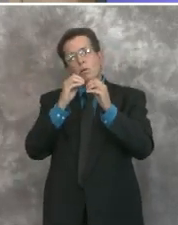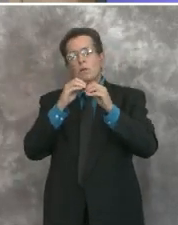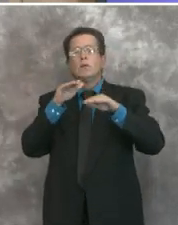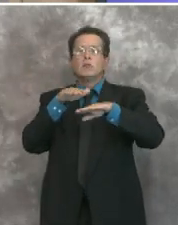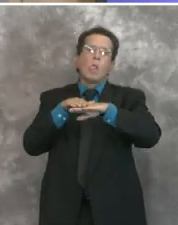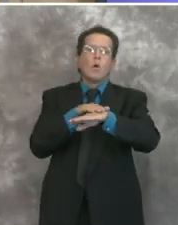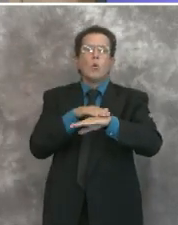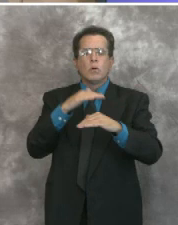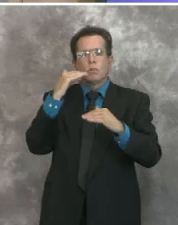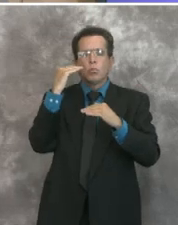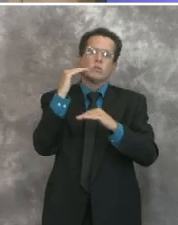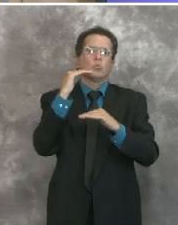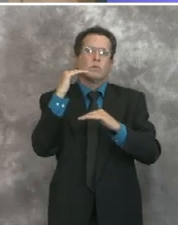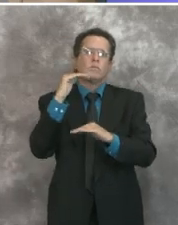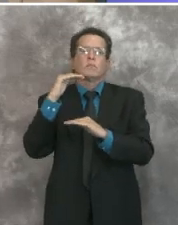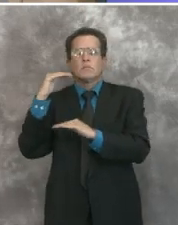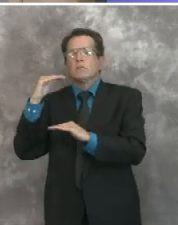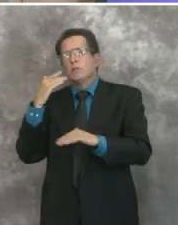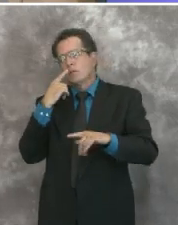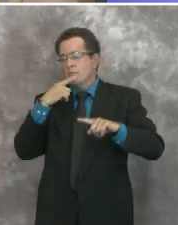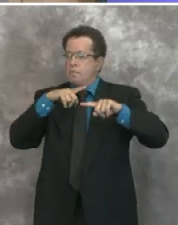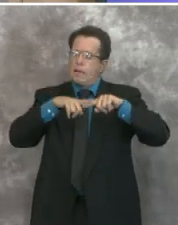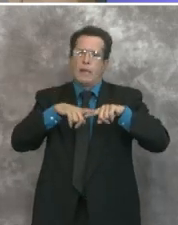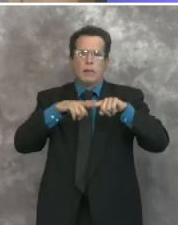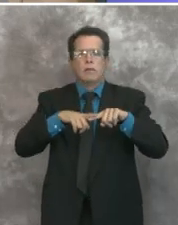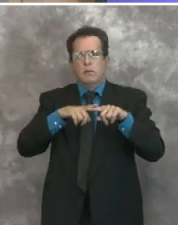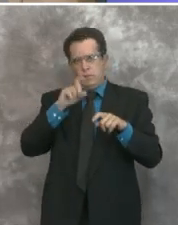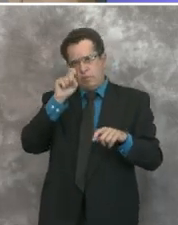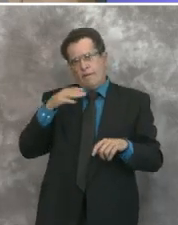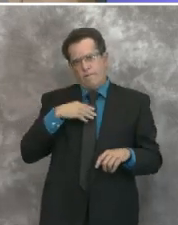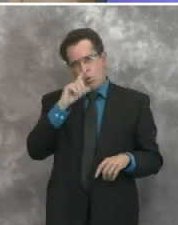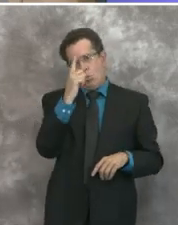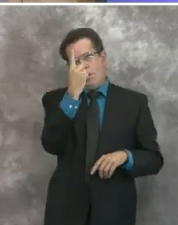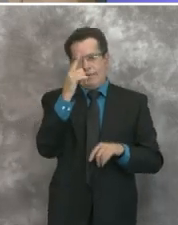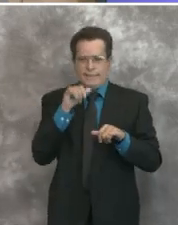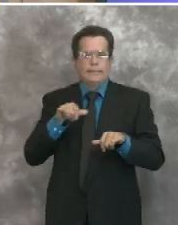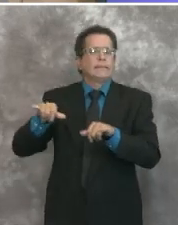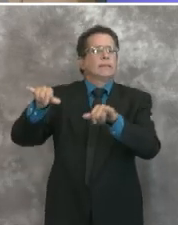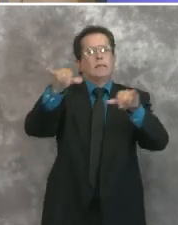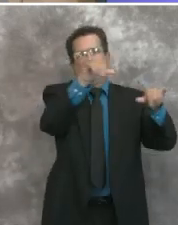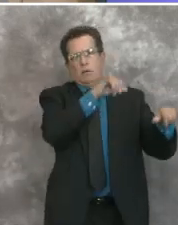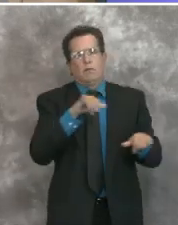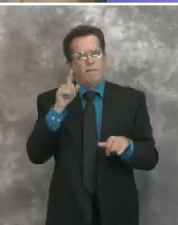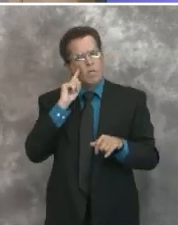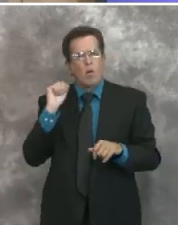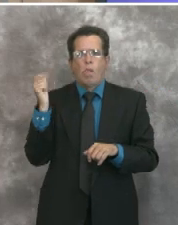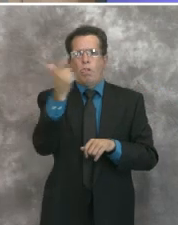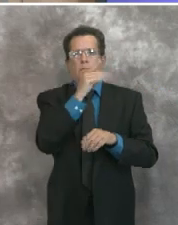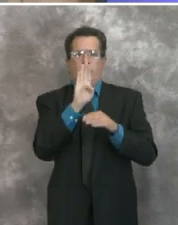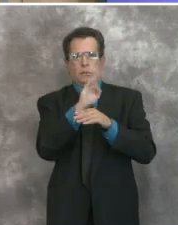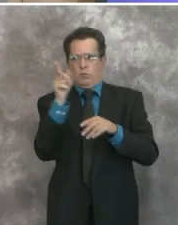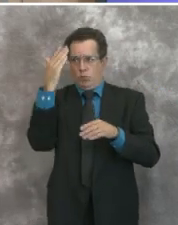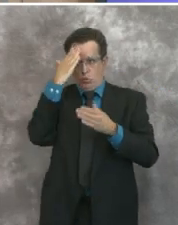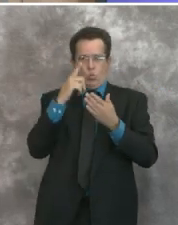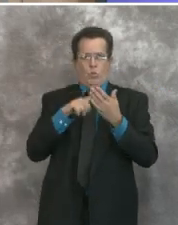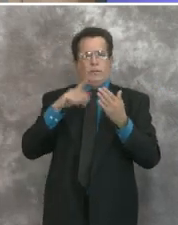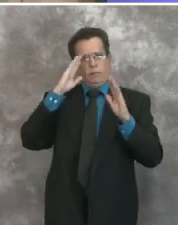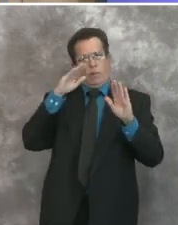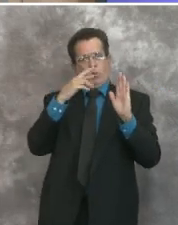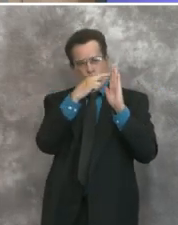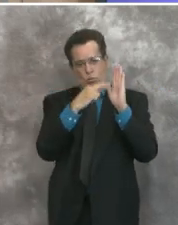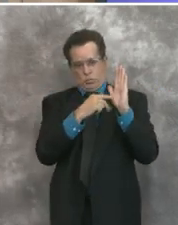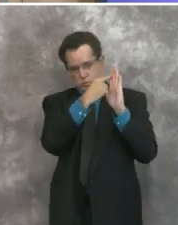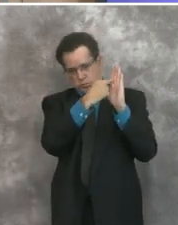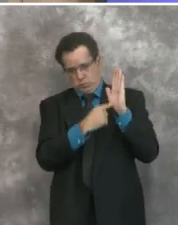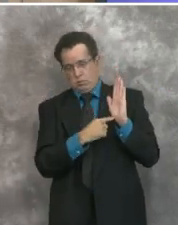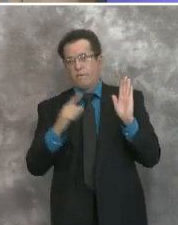slower. What we want to do throughout this process, though, is try to have one consistent standard so every business knows what is expected of them. And